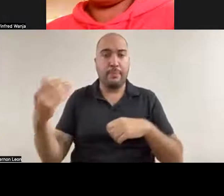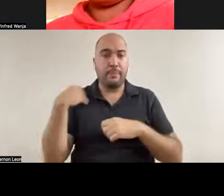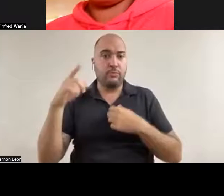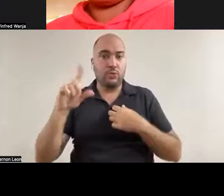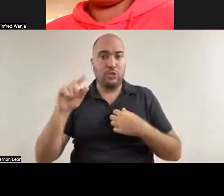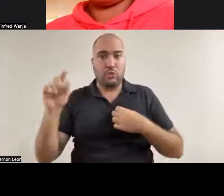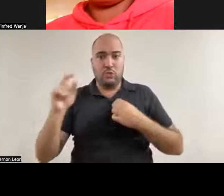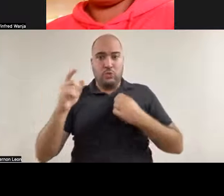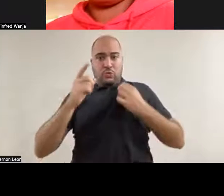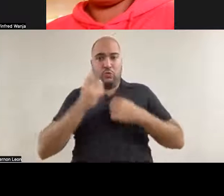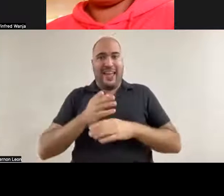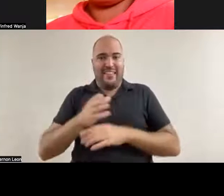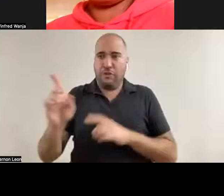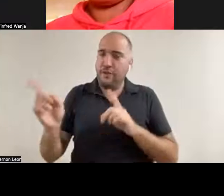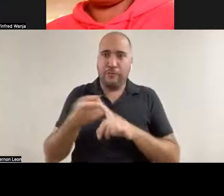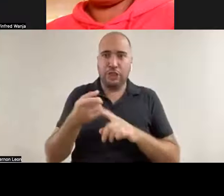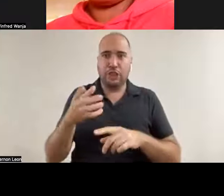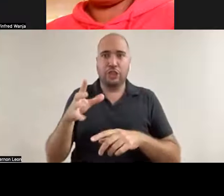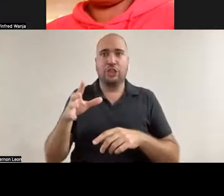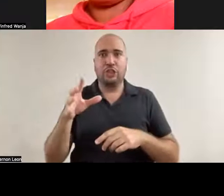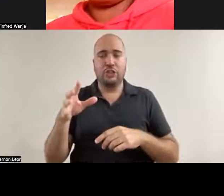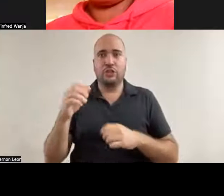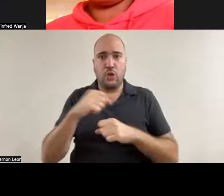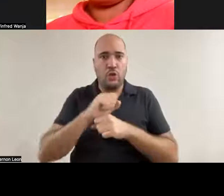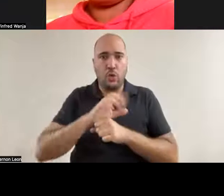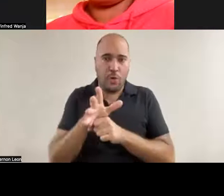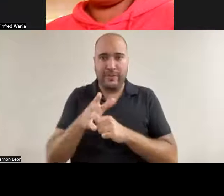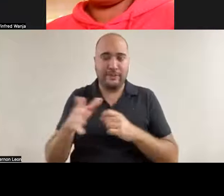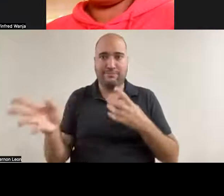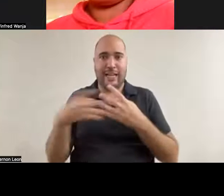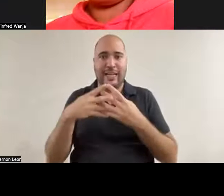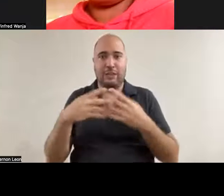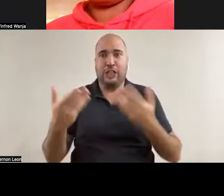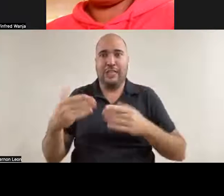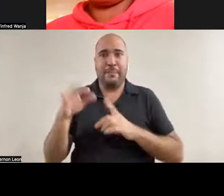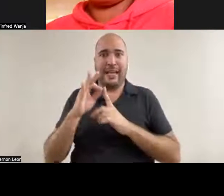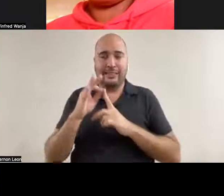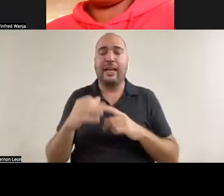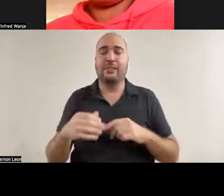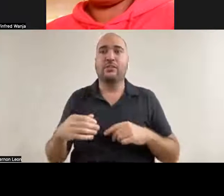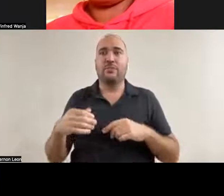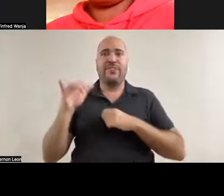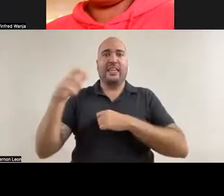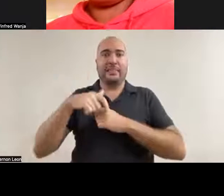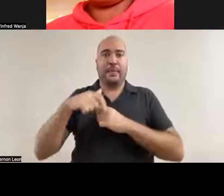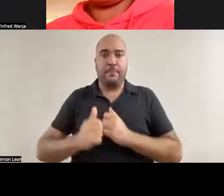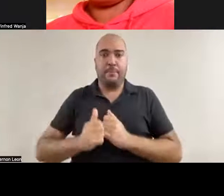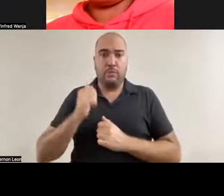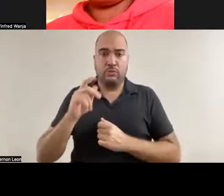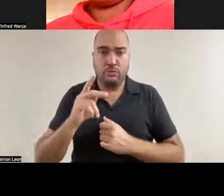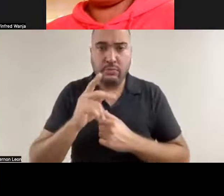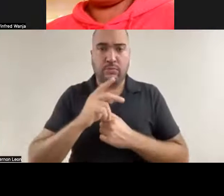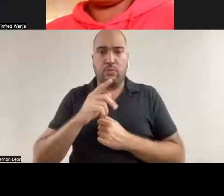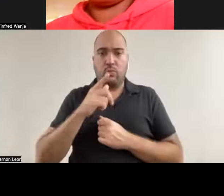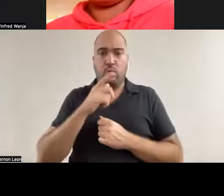the first COVID lockdown ended in Pakistan. At that time, most people were